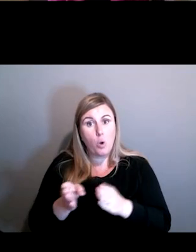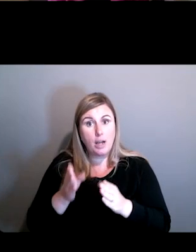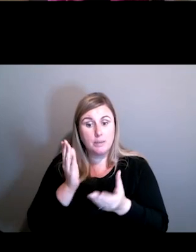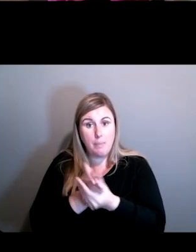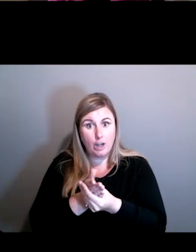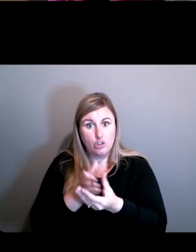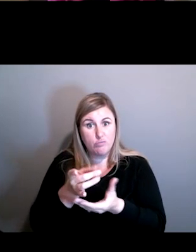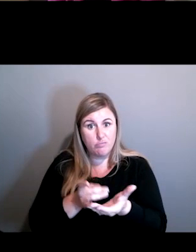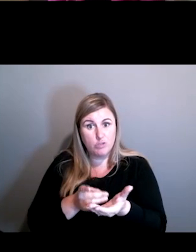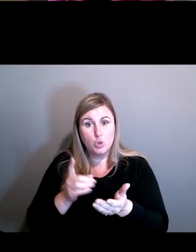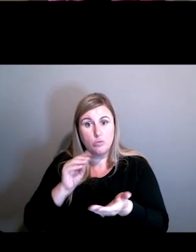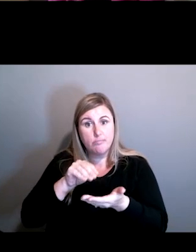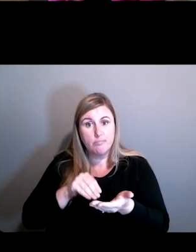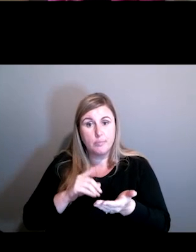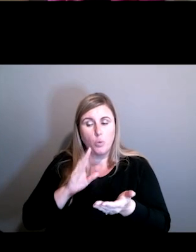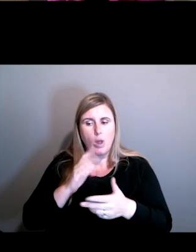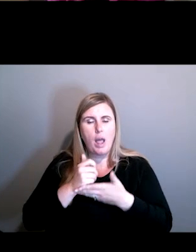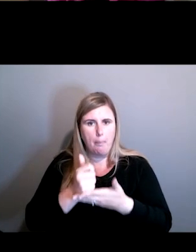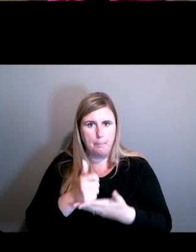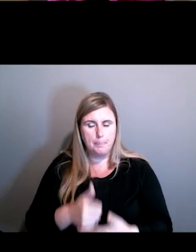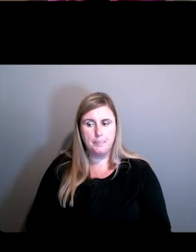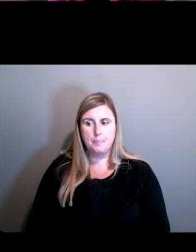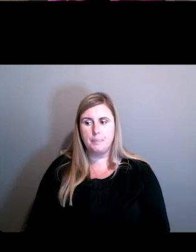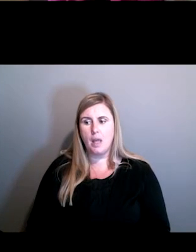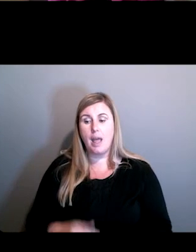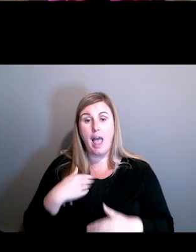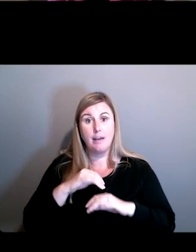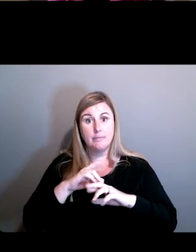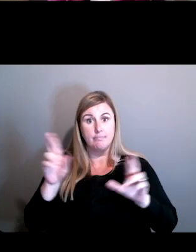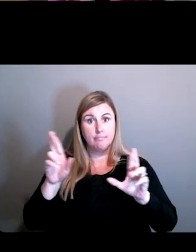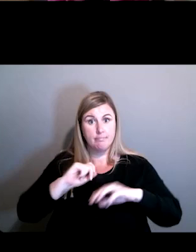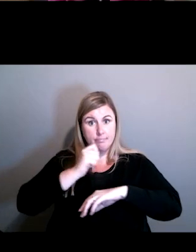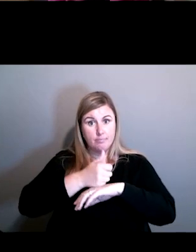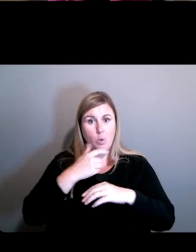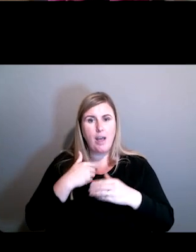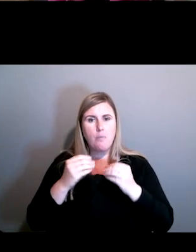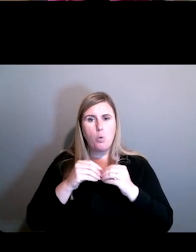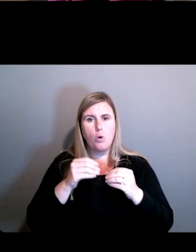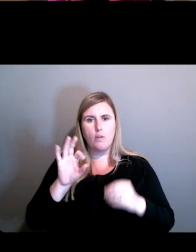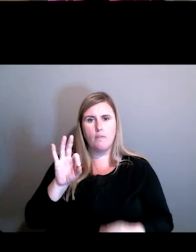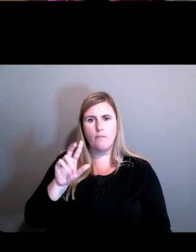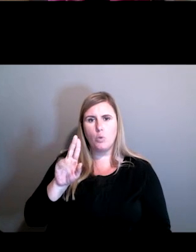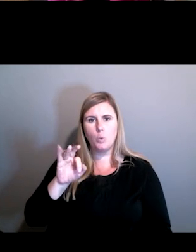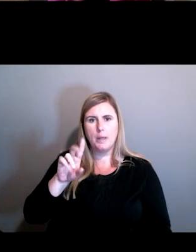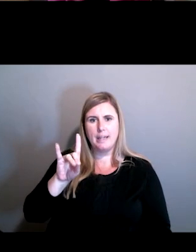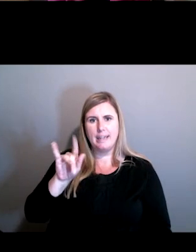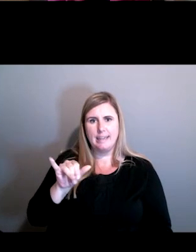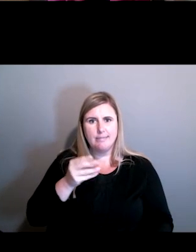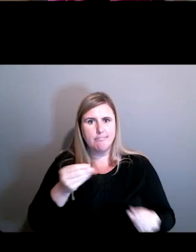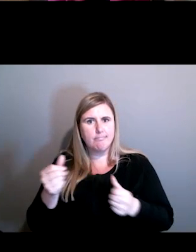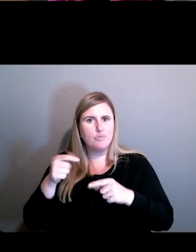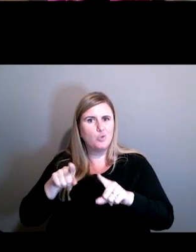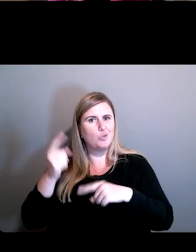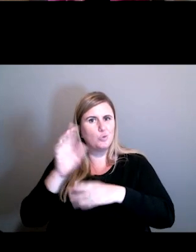quickly record student information will help with that. And having these systems in place will allow you to have more fluidity during your school day. There is a lot